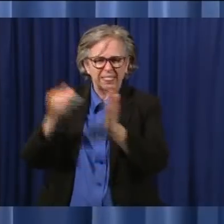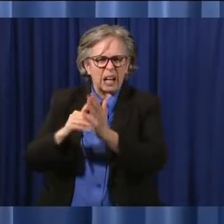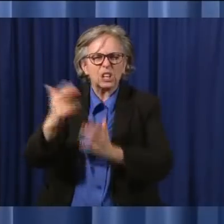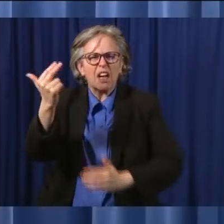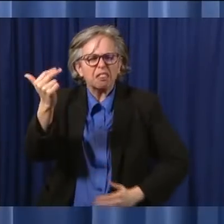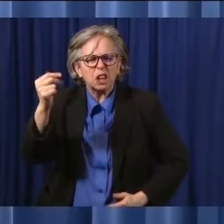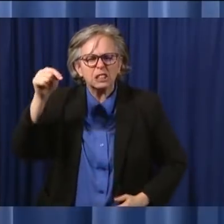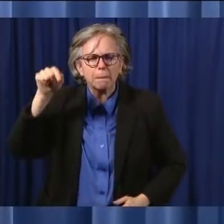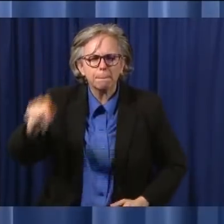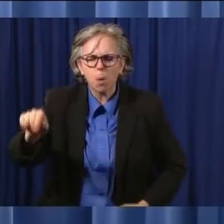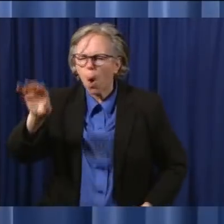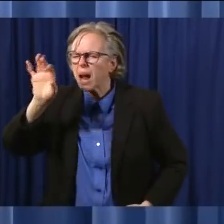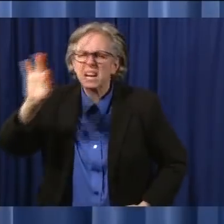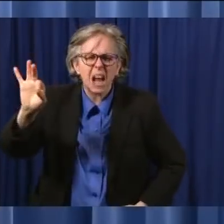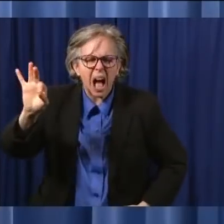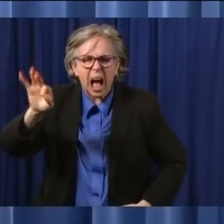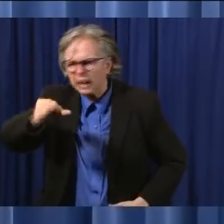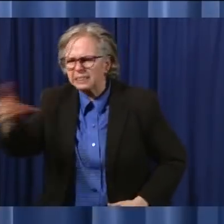die.